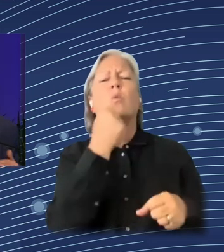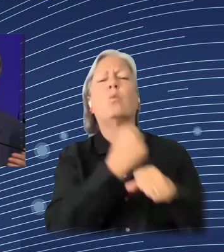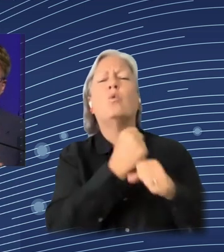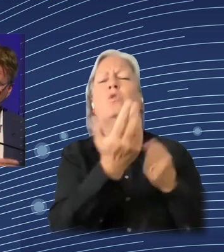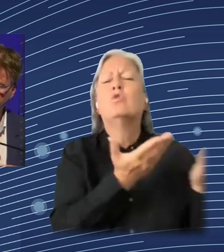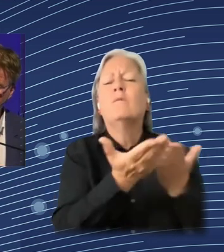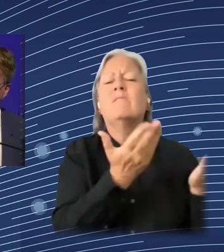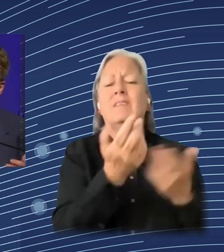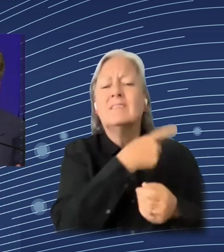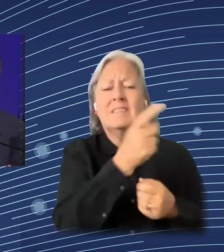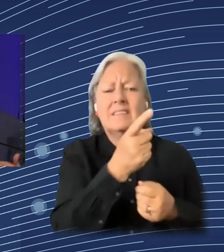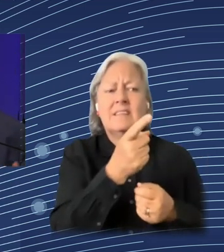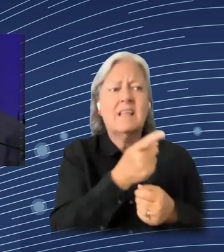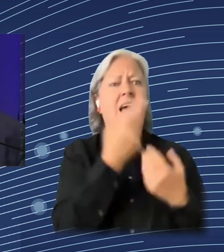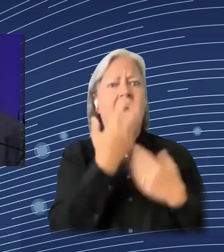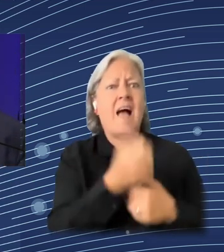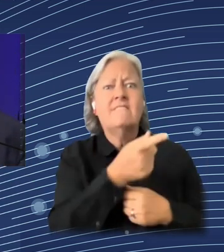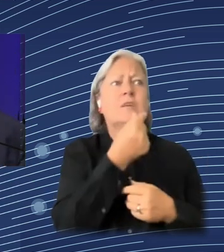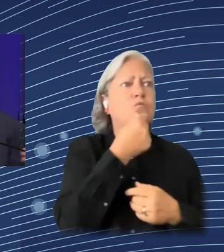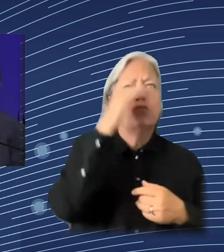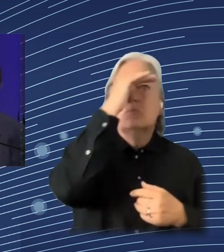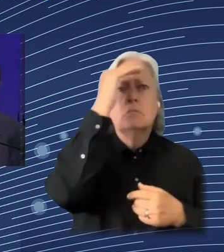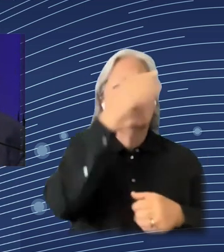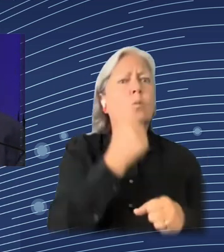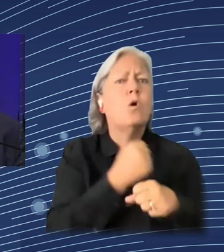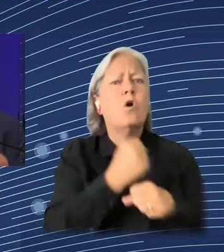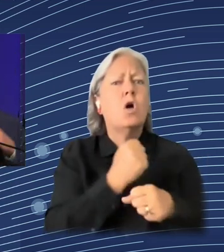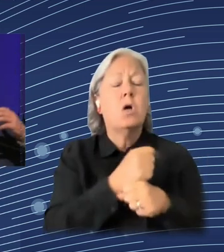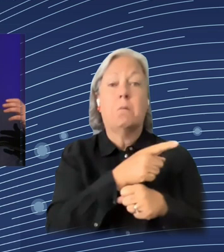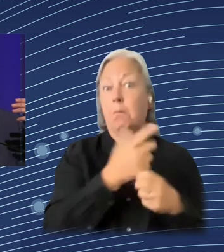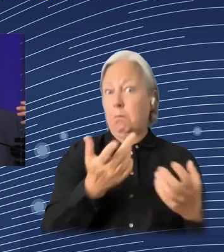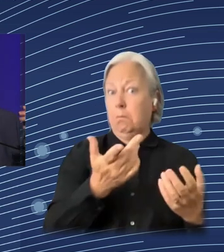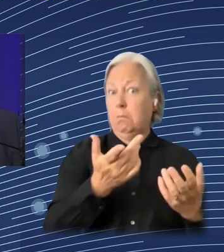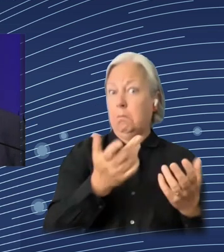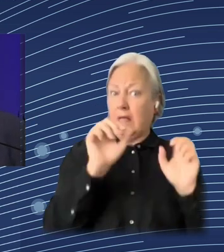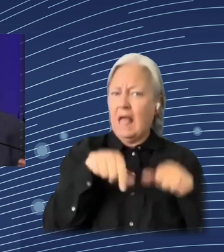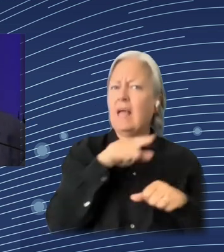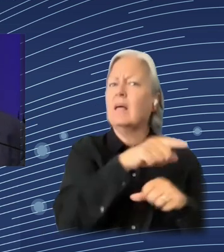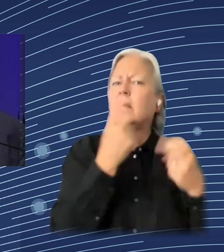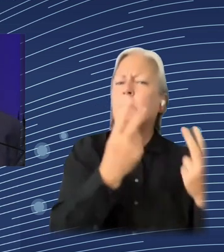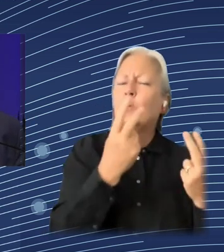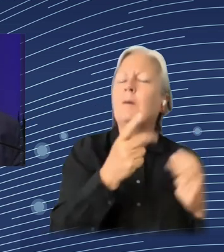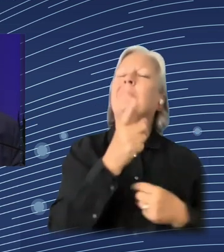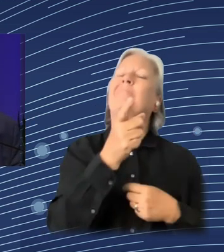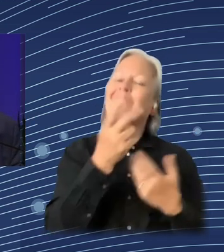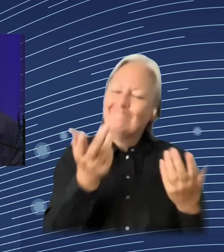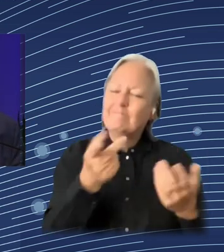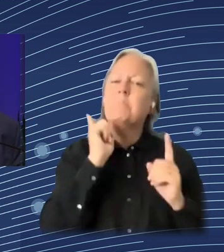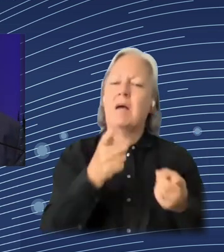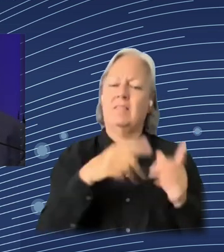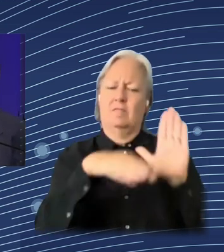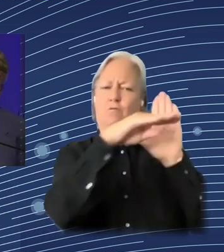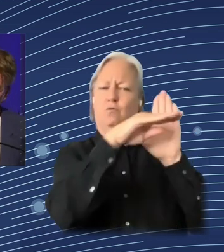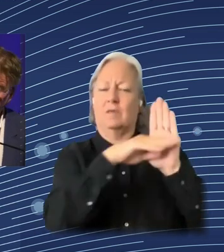vacancies. Why not? We should do this. This is important. But then again, you have to have rules, and we built in Belgium a charter